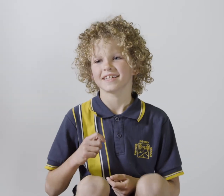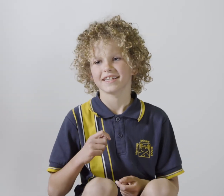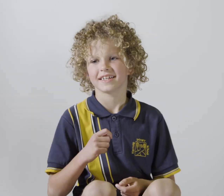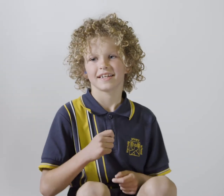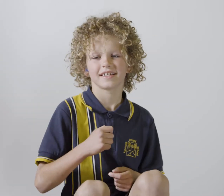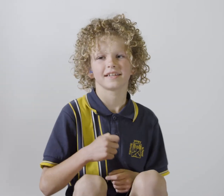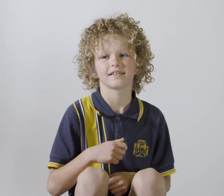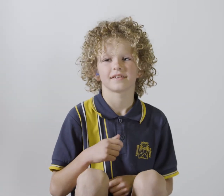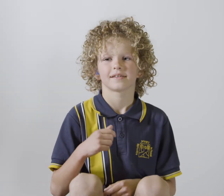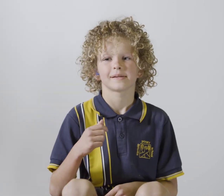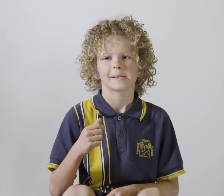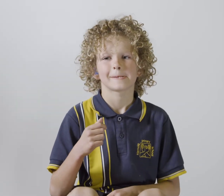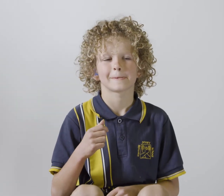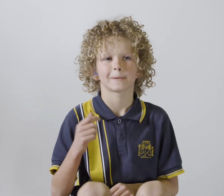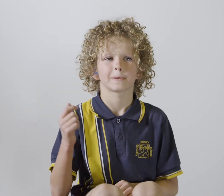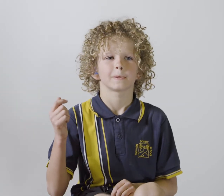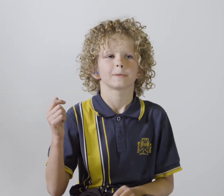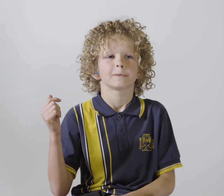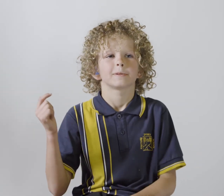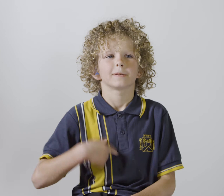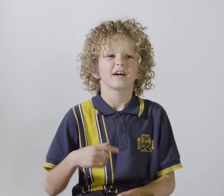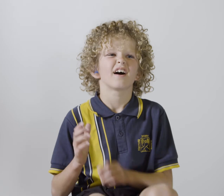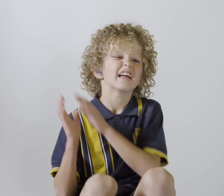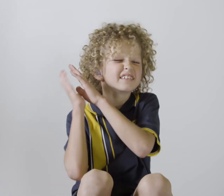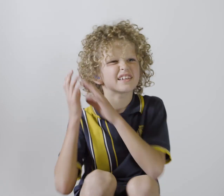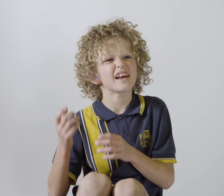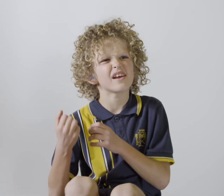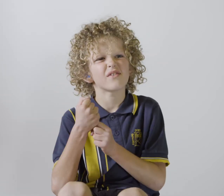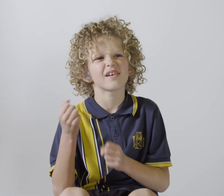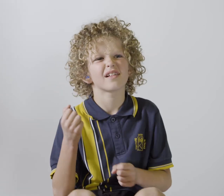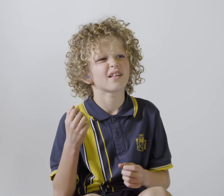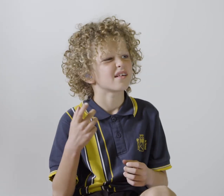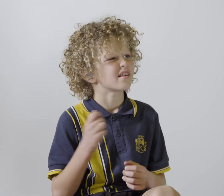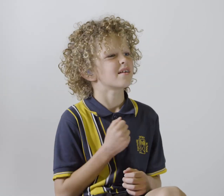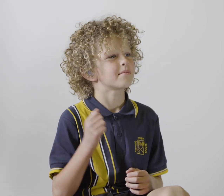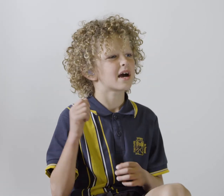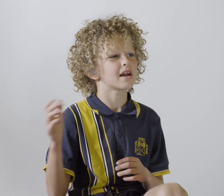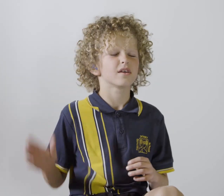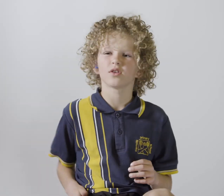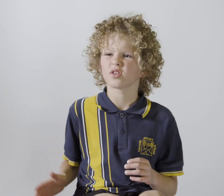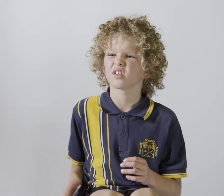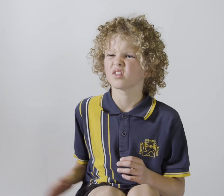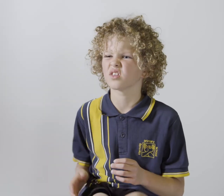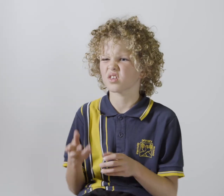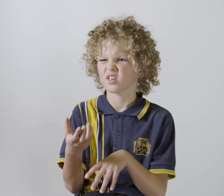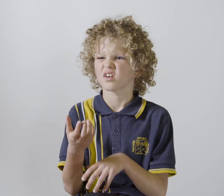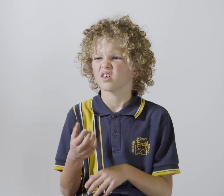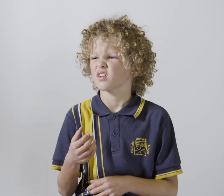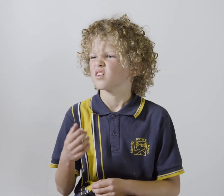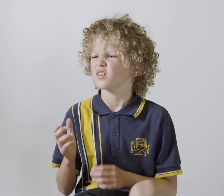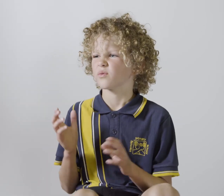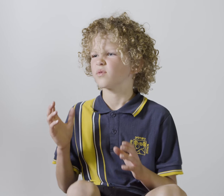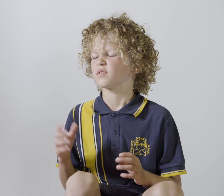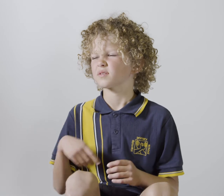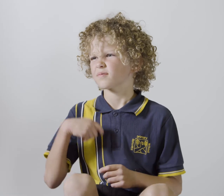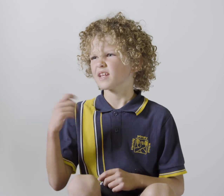And then the next thing that I want to talk about, I sleep with my toy dog.